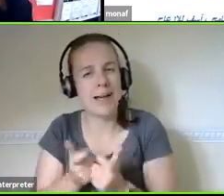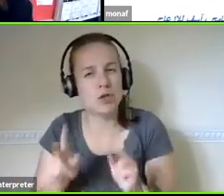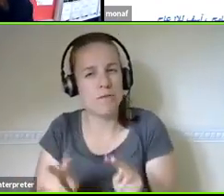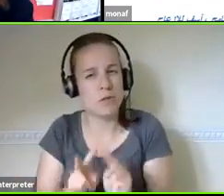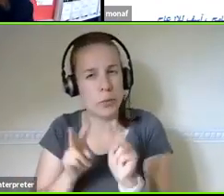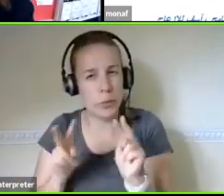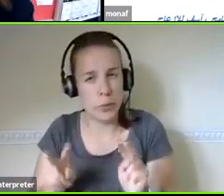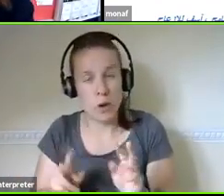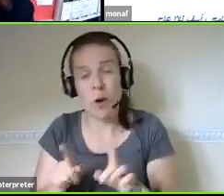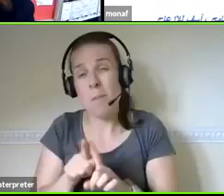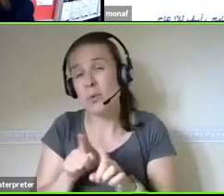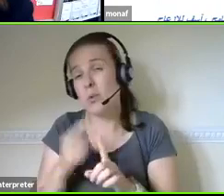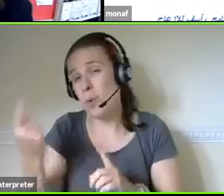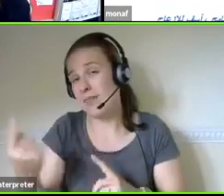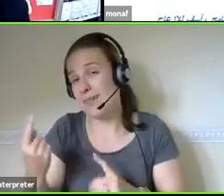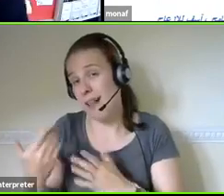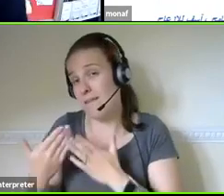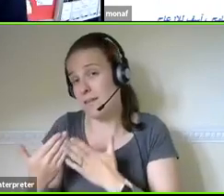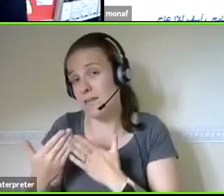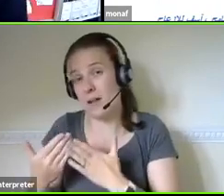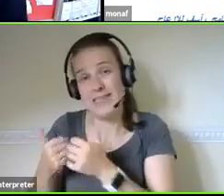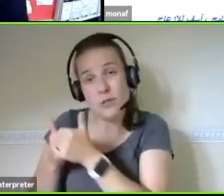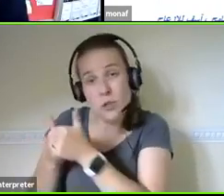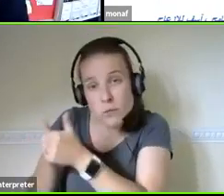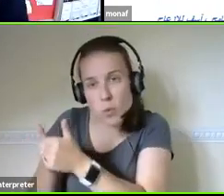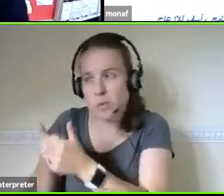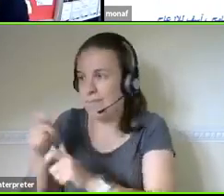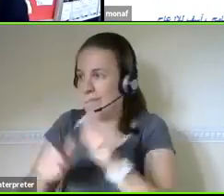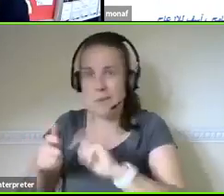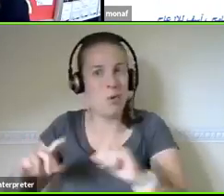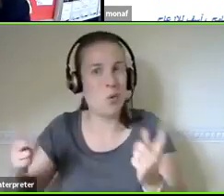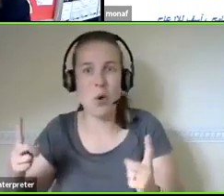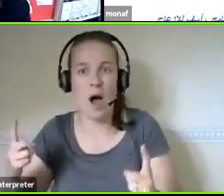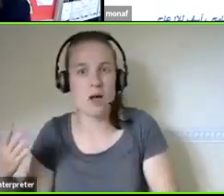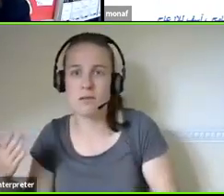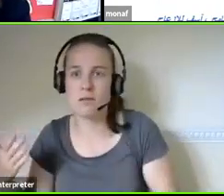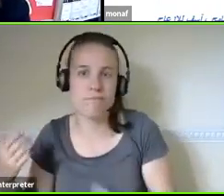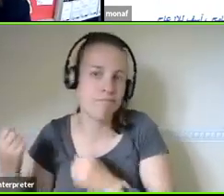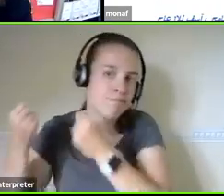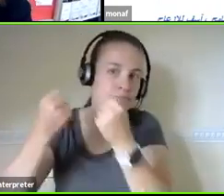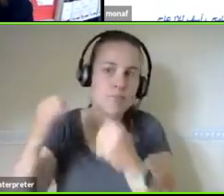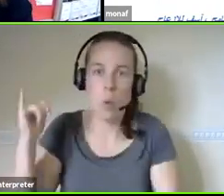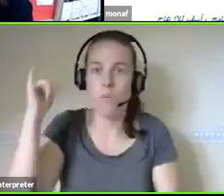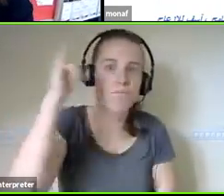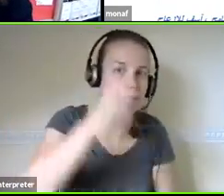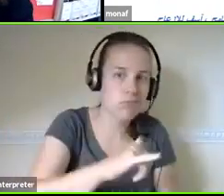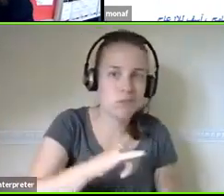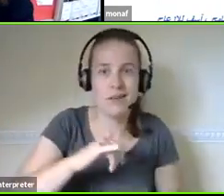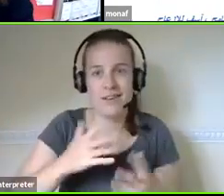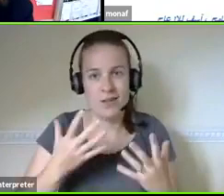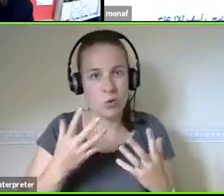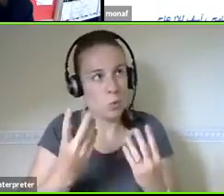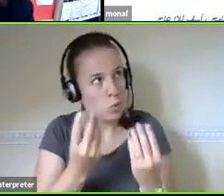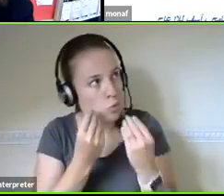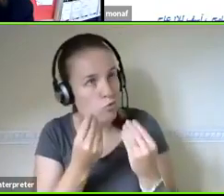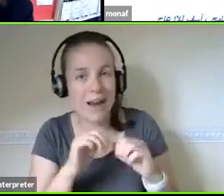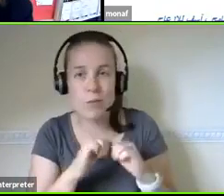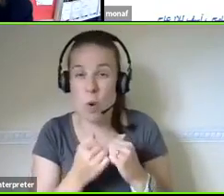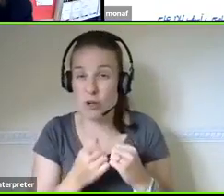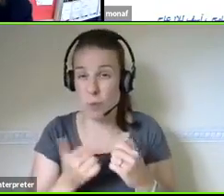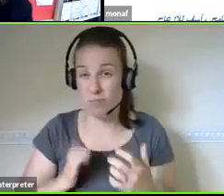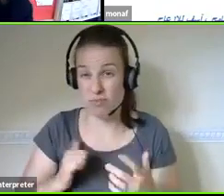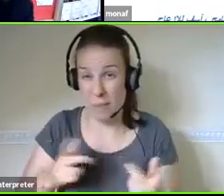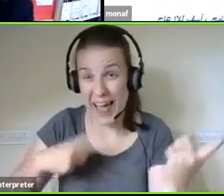self-study among education personnel who can't attend training workshops, which at the moment is probably everybody. And as